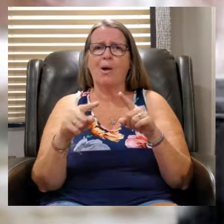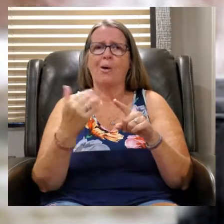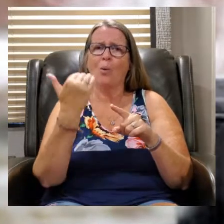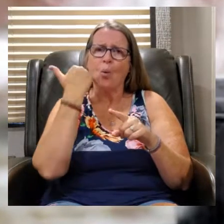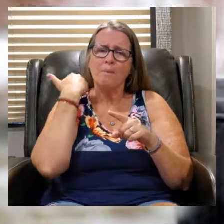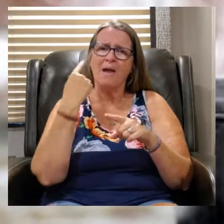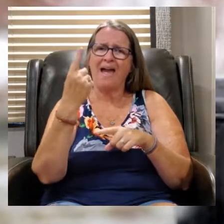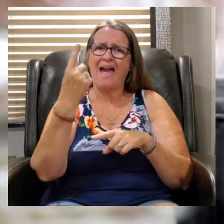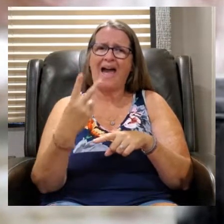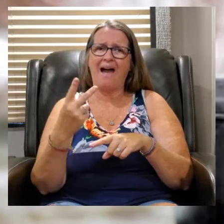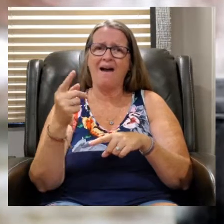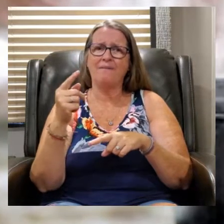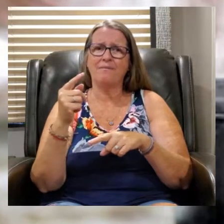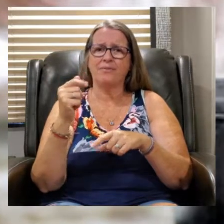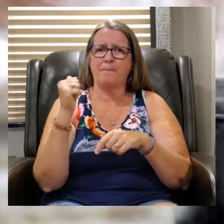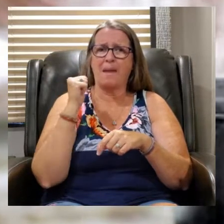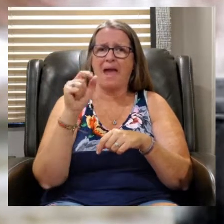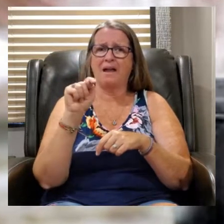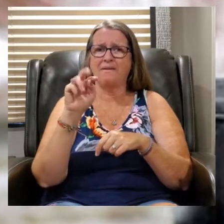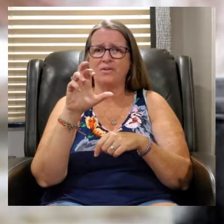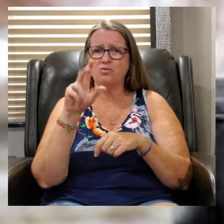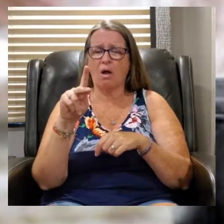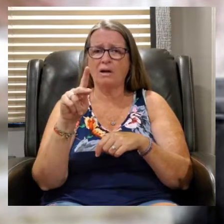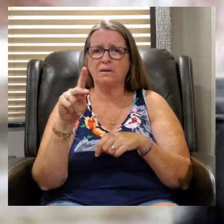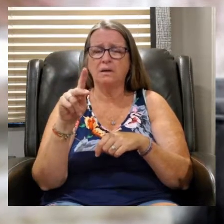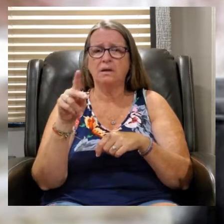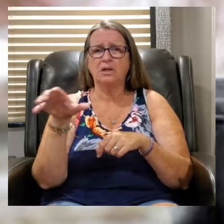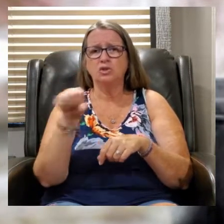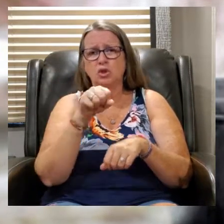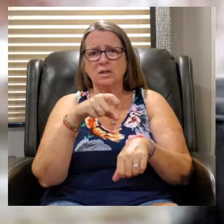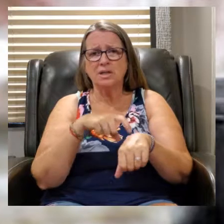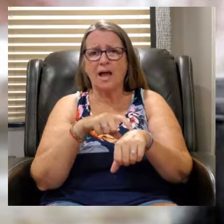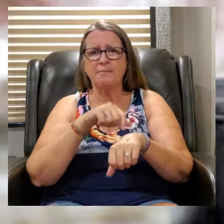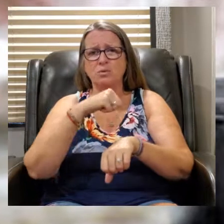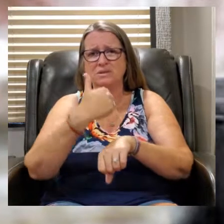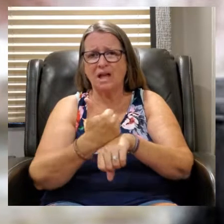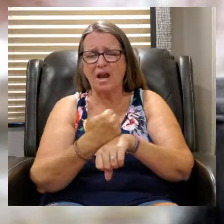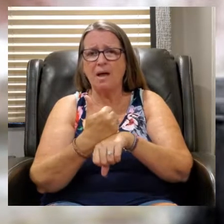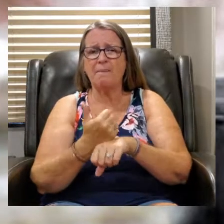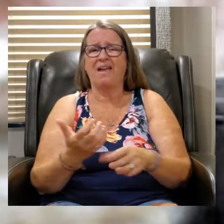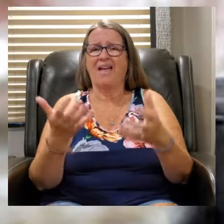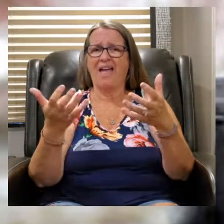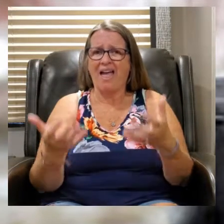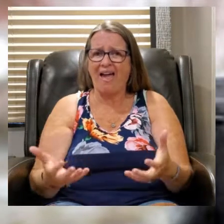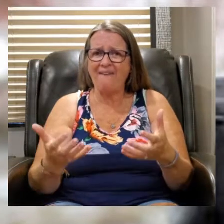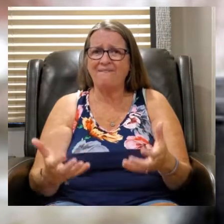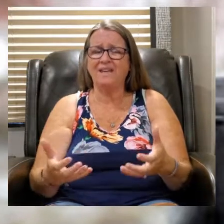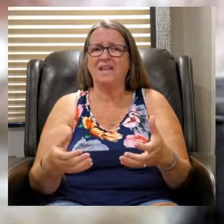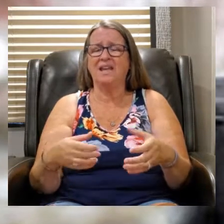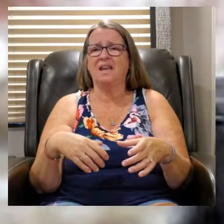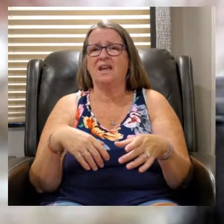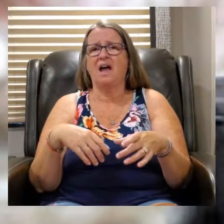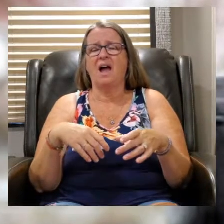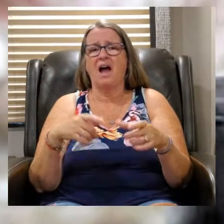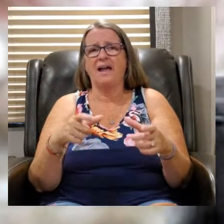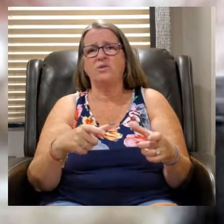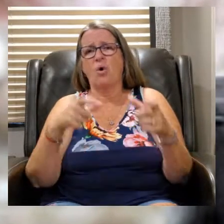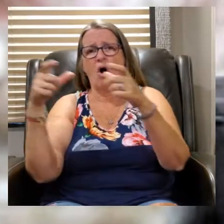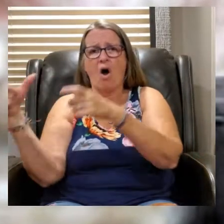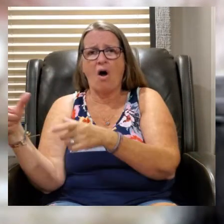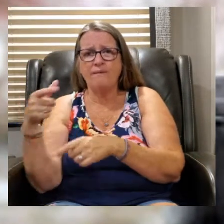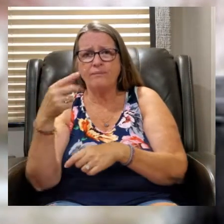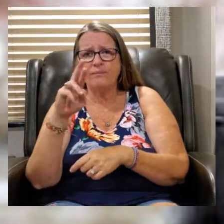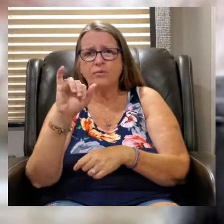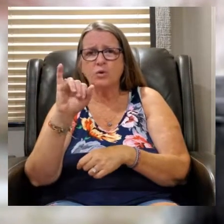just took up half the truck, took a long time to set up, the parts were heavy. I had to take the